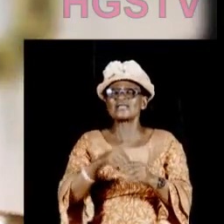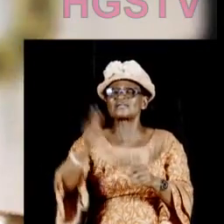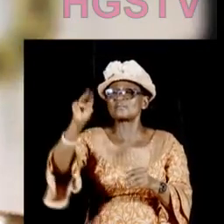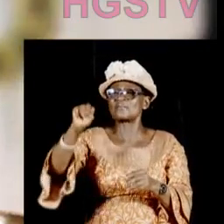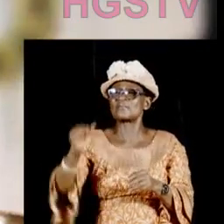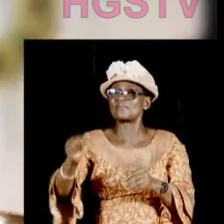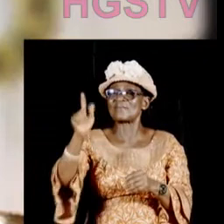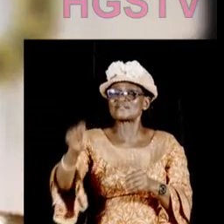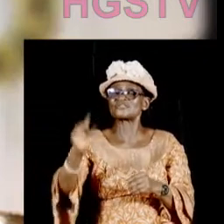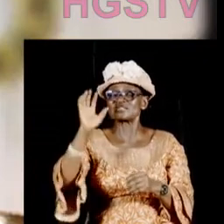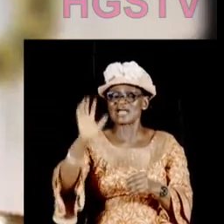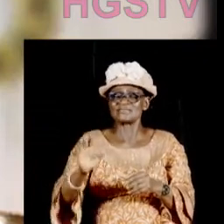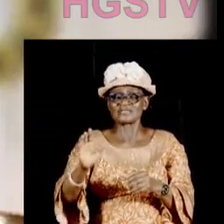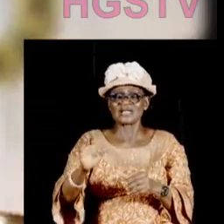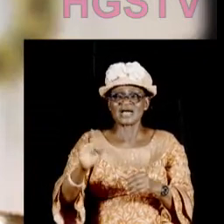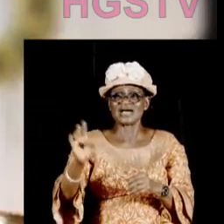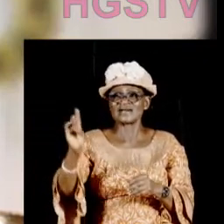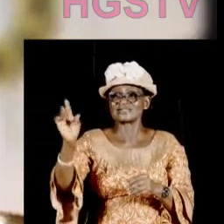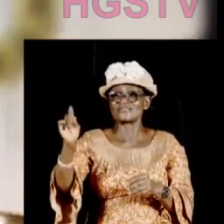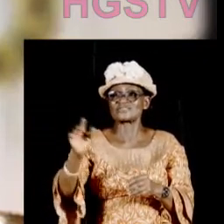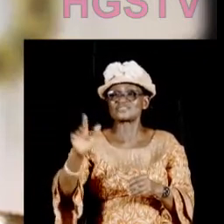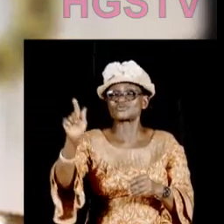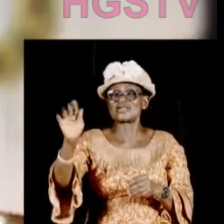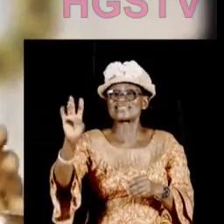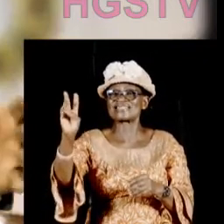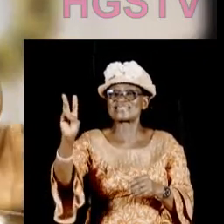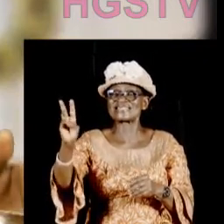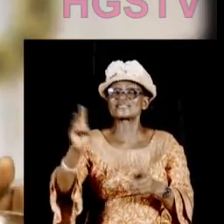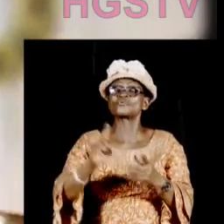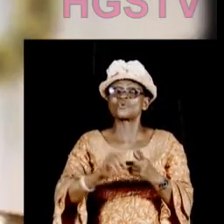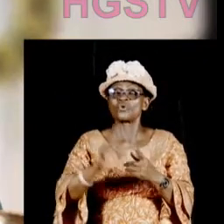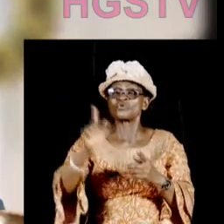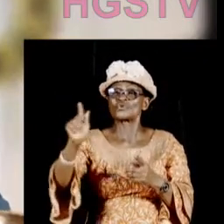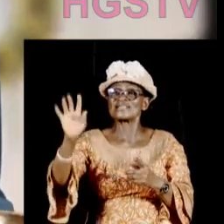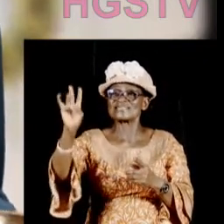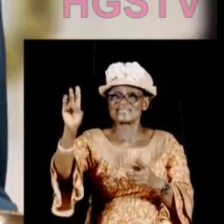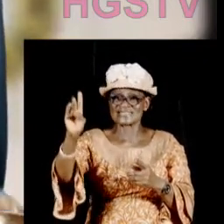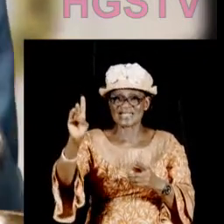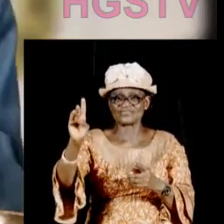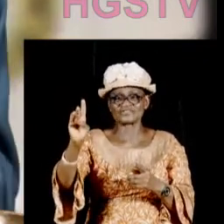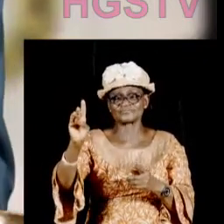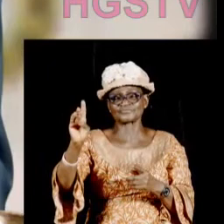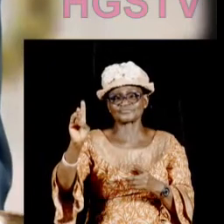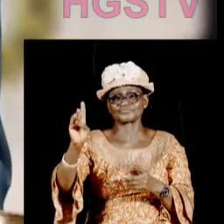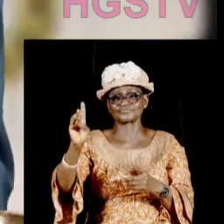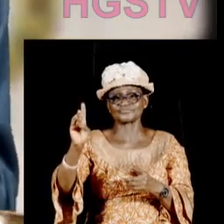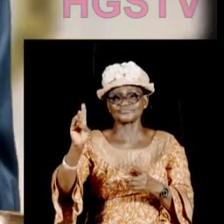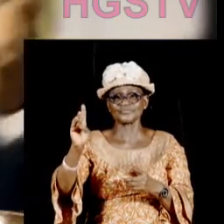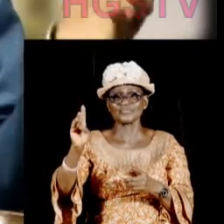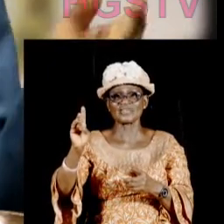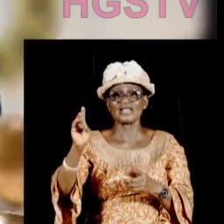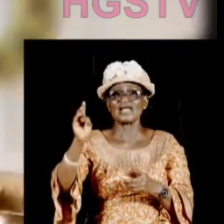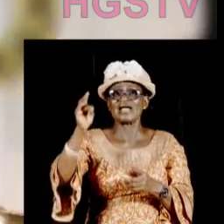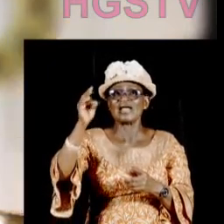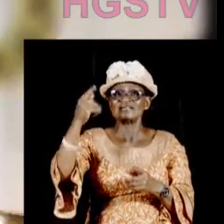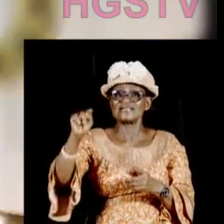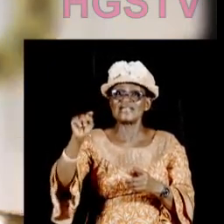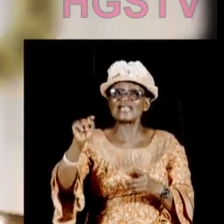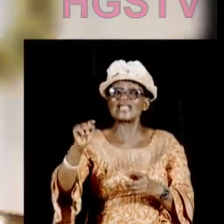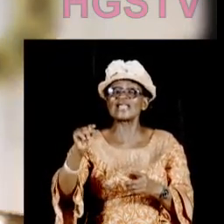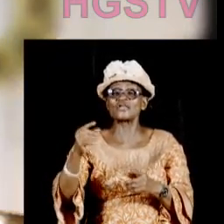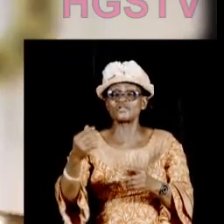17, 26 to 27, Matthew 17, 26 to 27. The tax